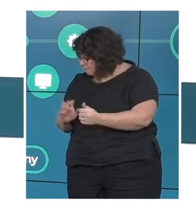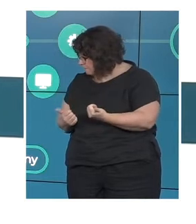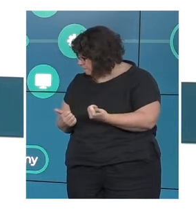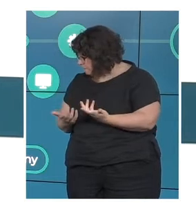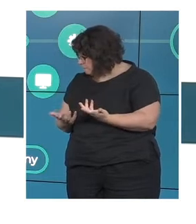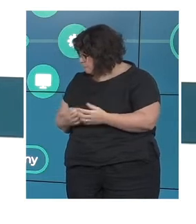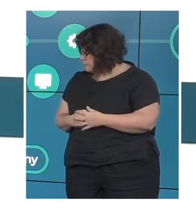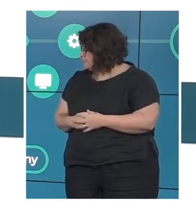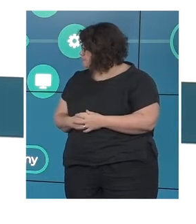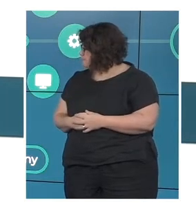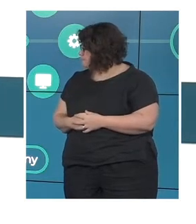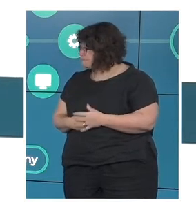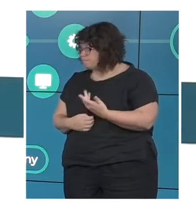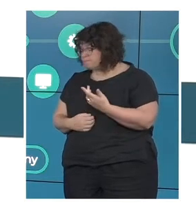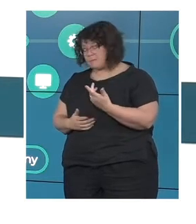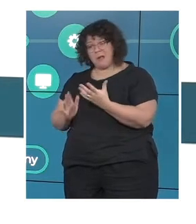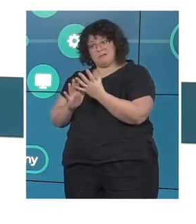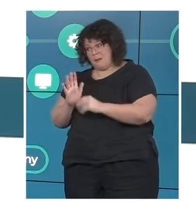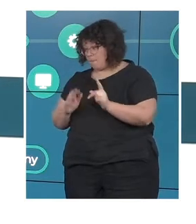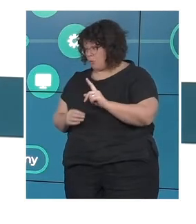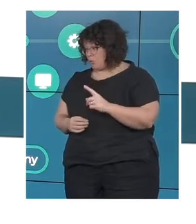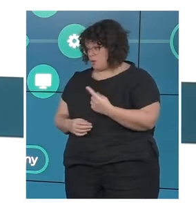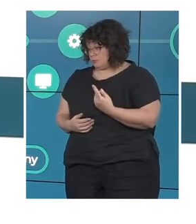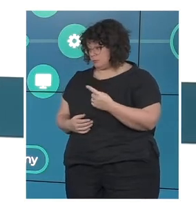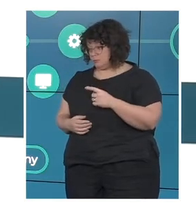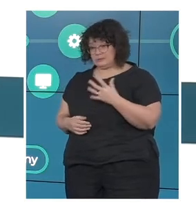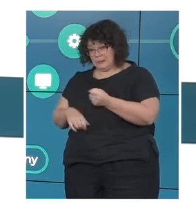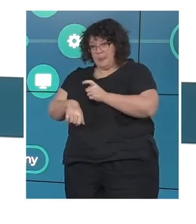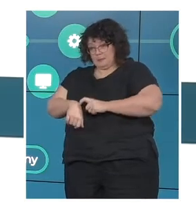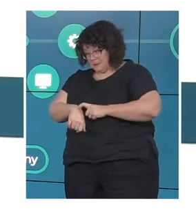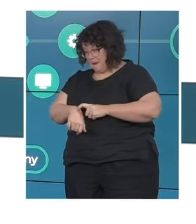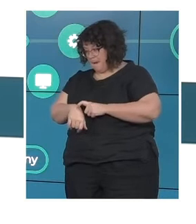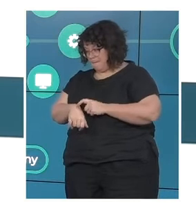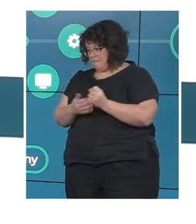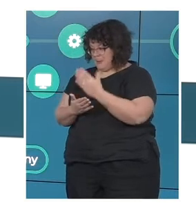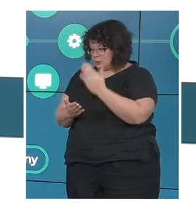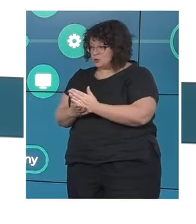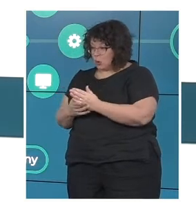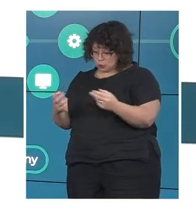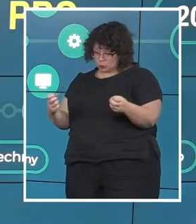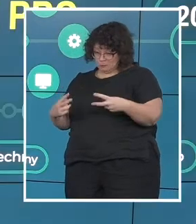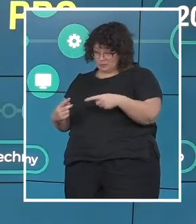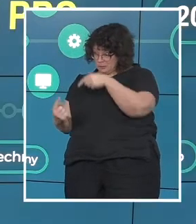that the subtitles accurately reflect the content. Yeah. Great.